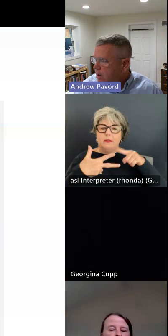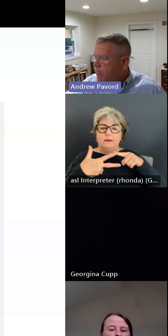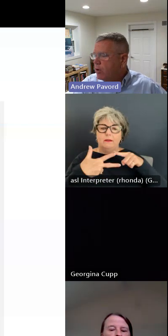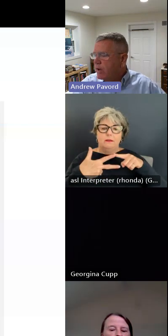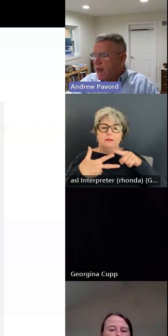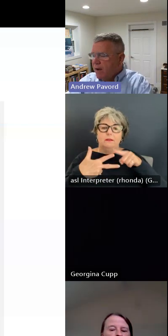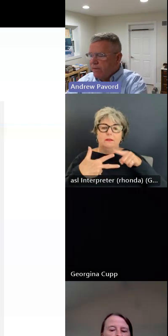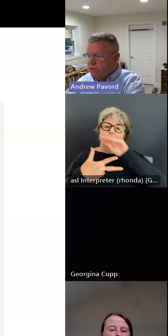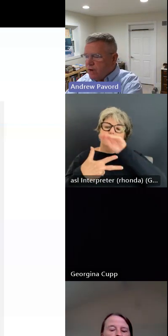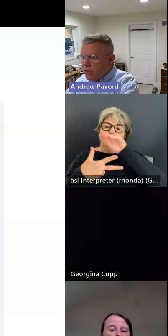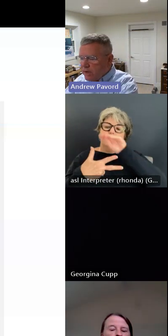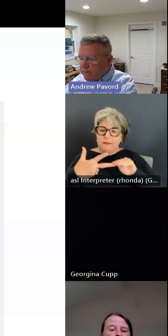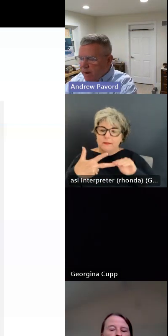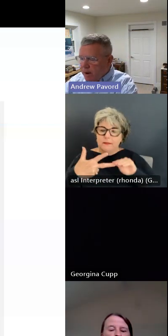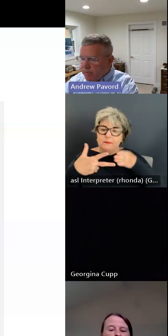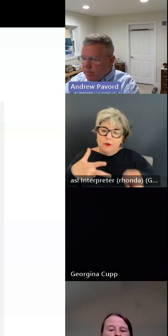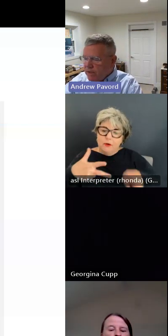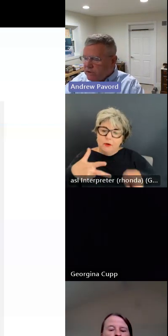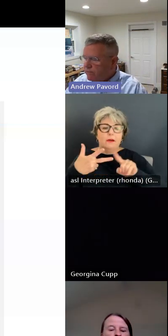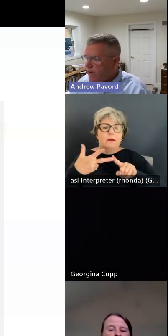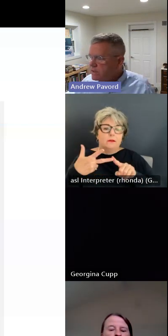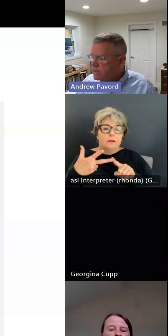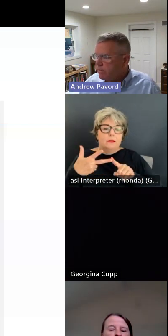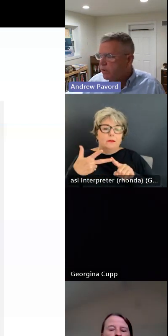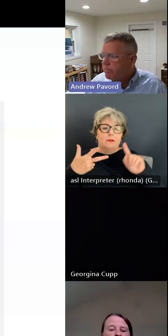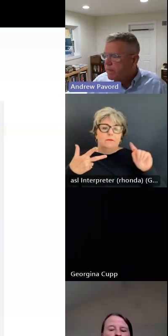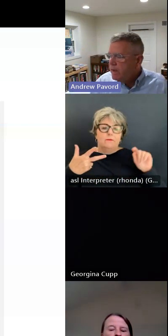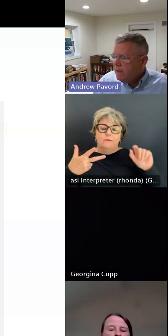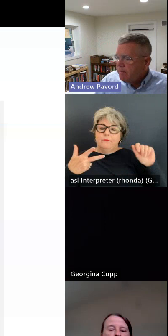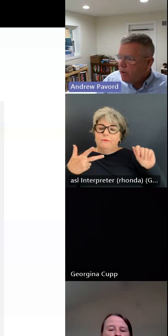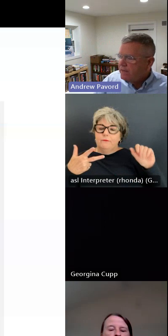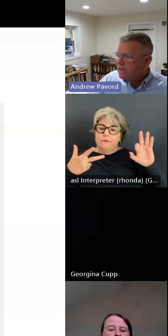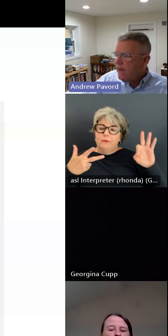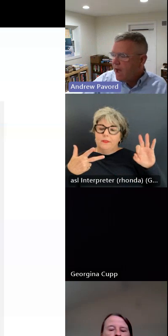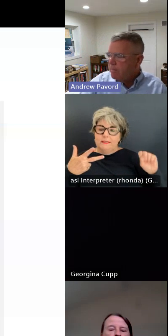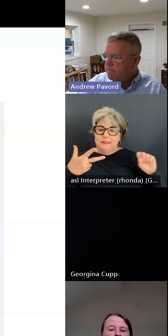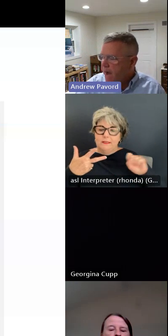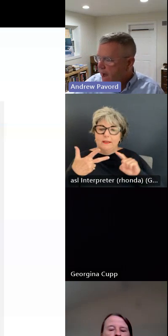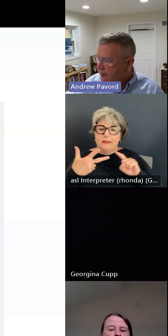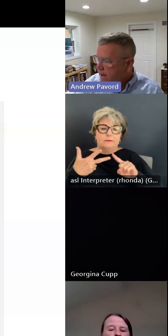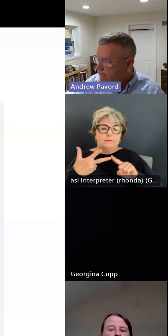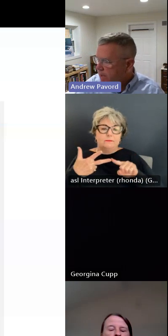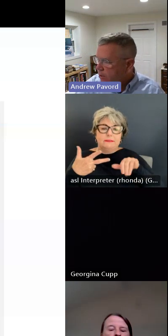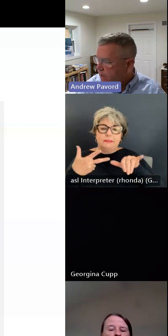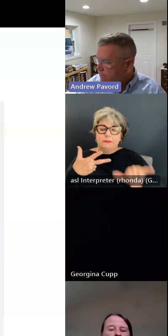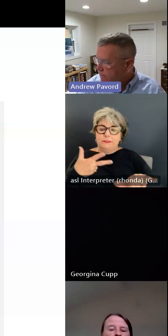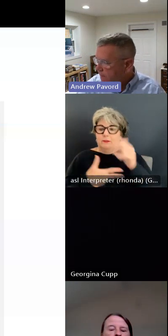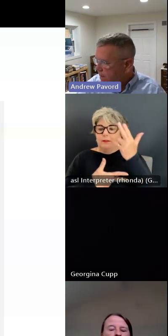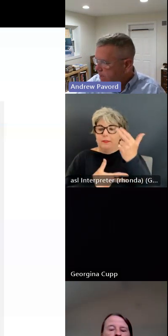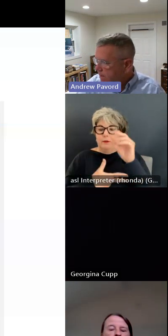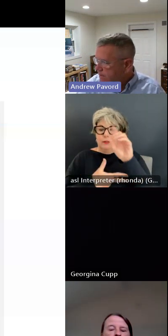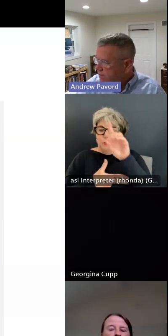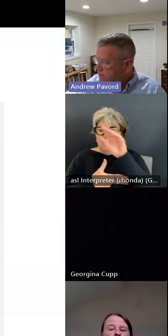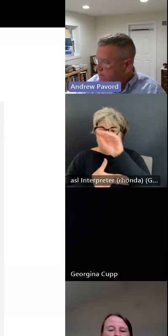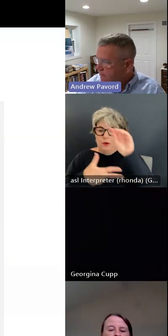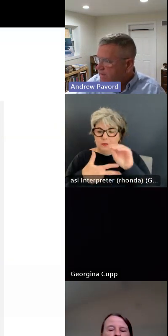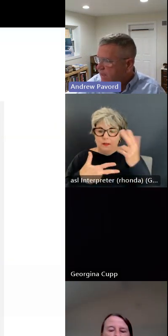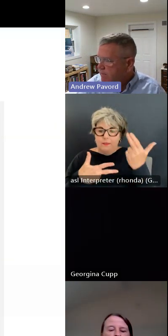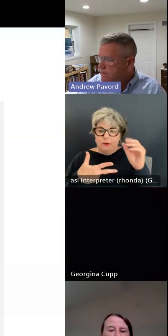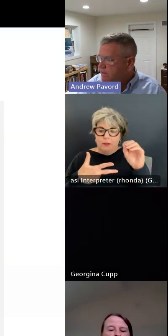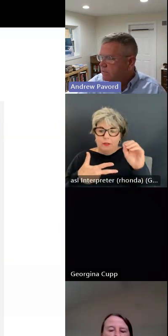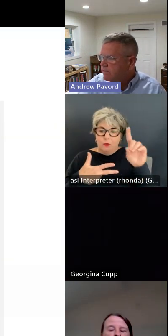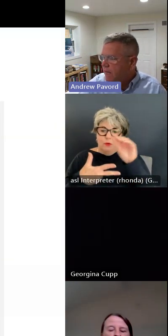in turn, are broken out with the Treasury appropriation fund symbol, breaks it out by period of availability. So